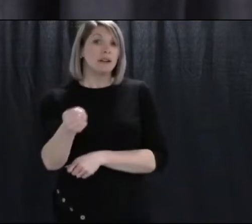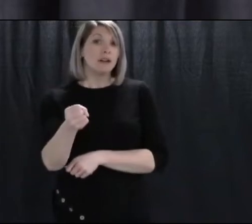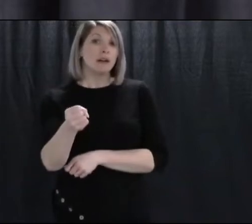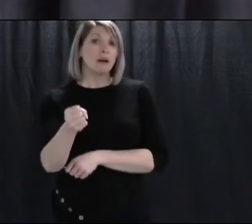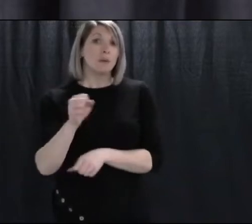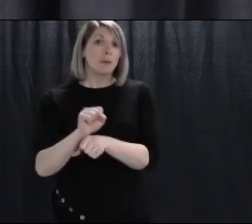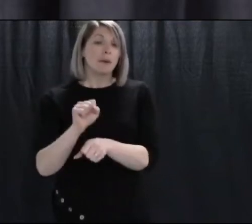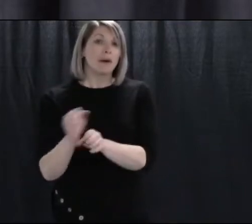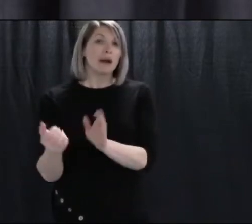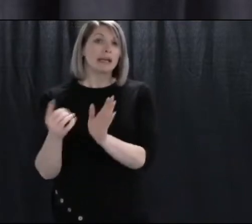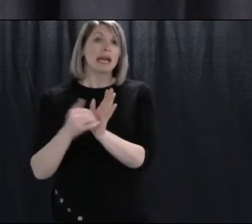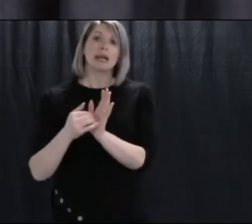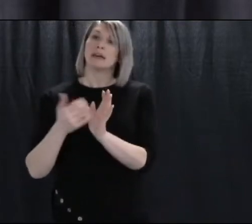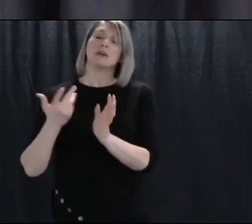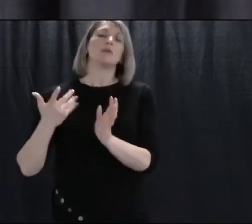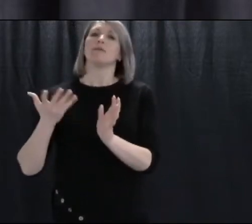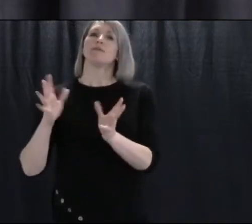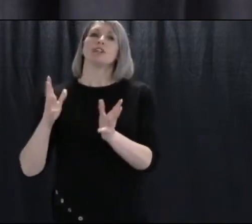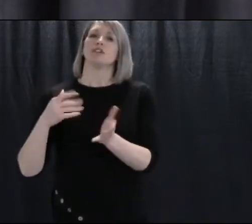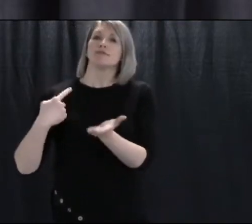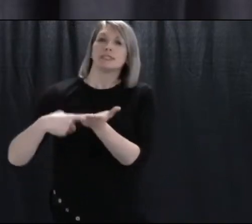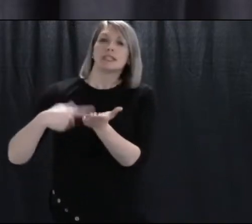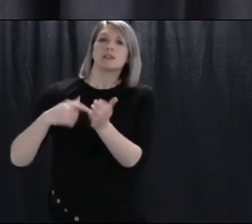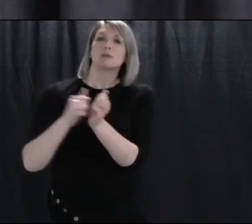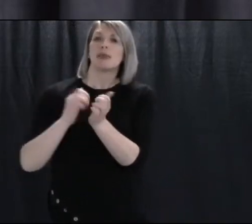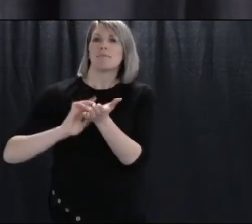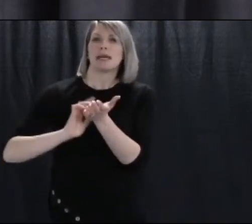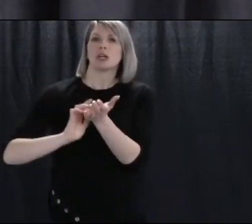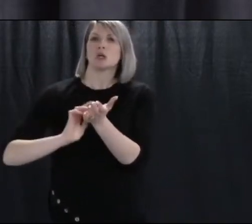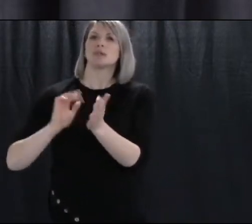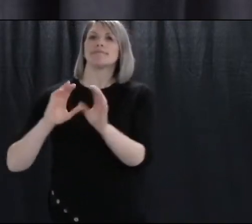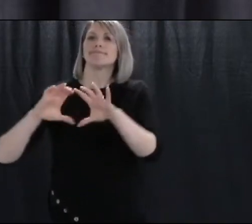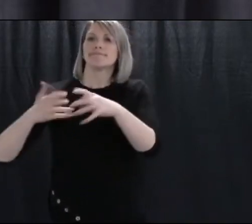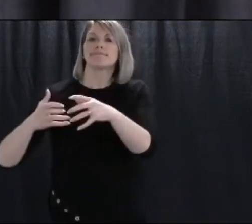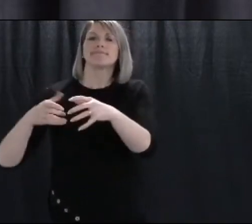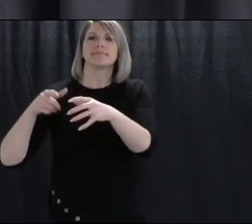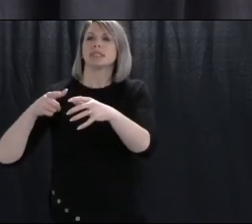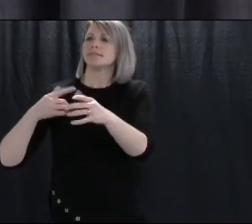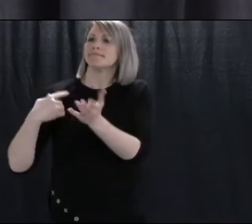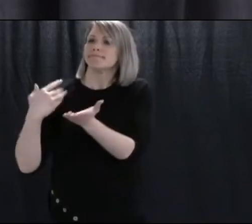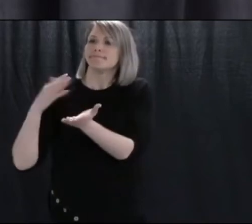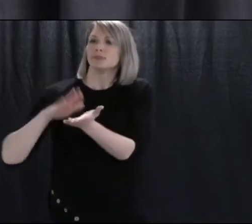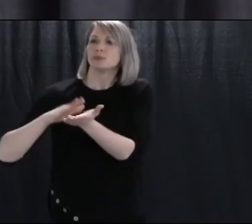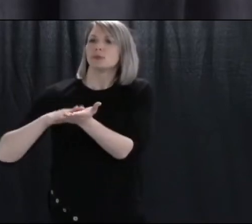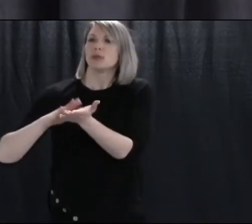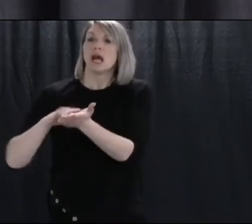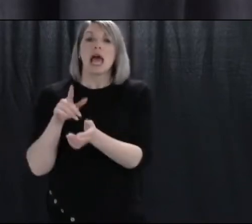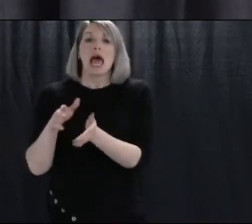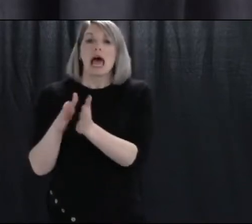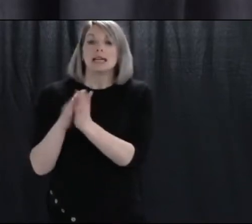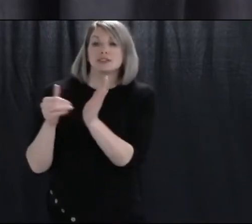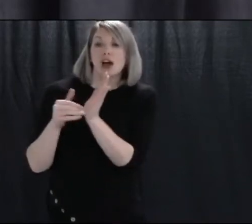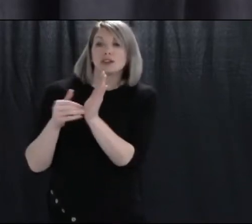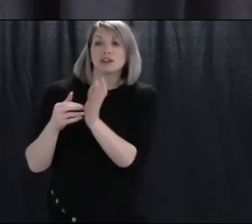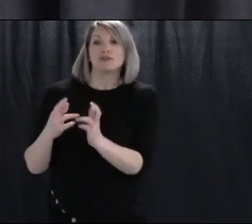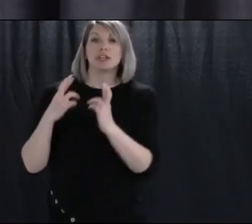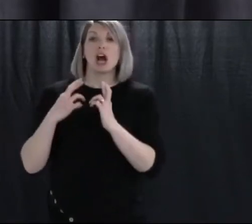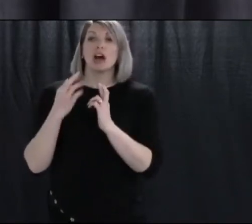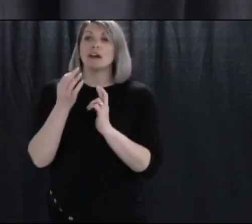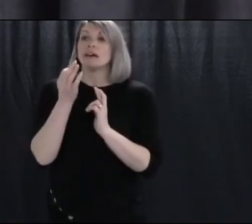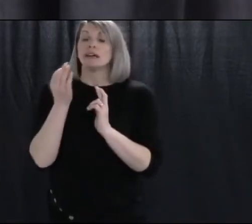worked with the College of Physicians and Surgeons and have a process whereby, in actual fact, recently retired physicians could